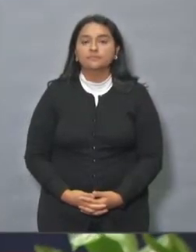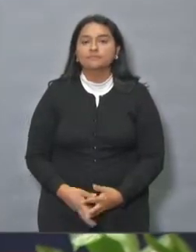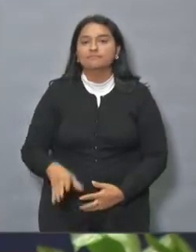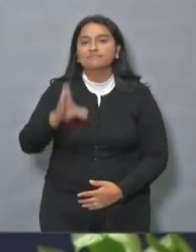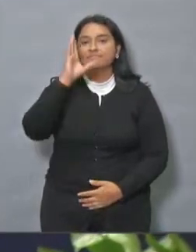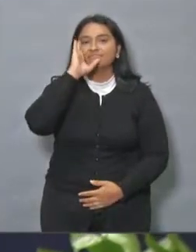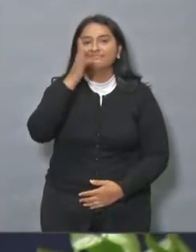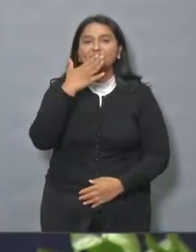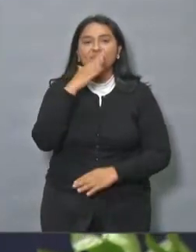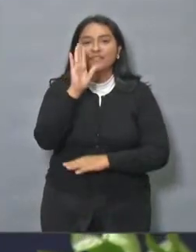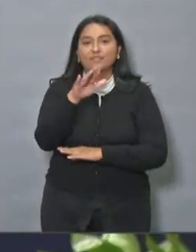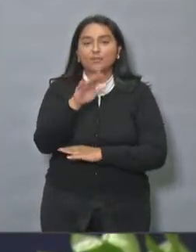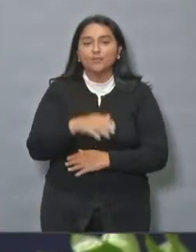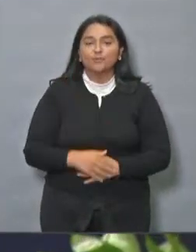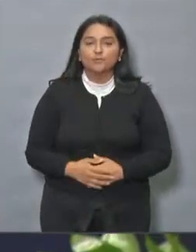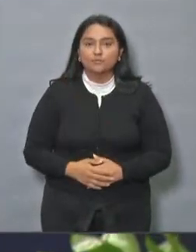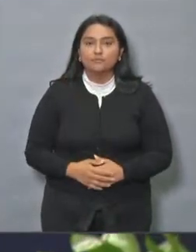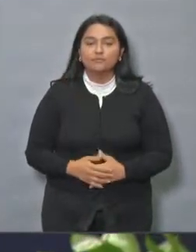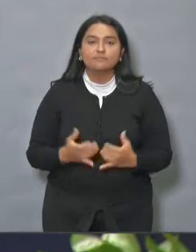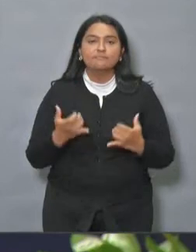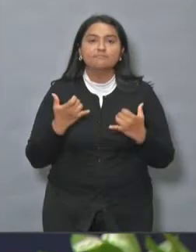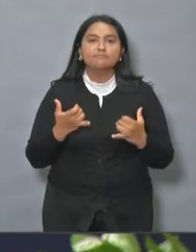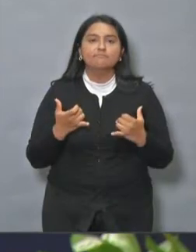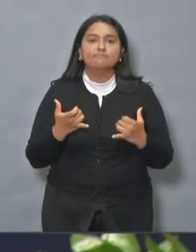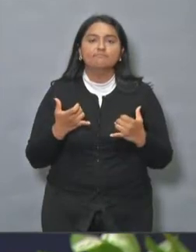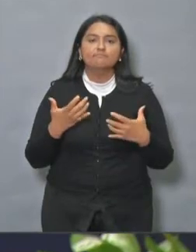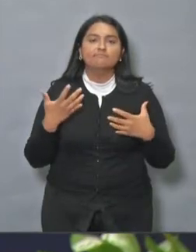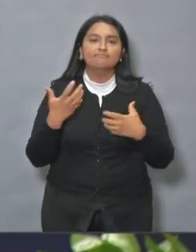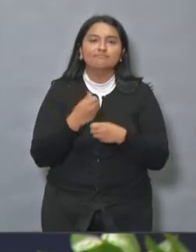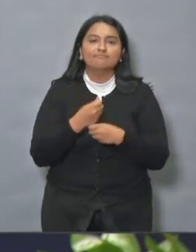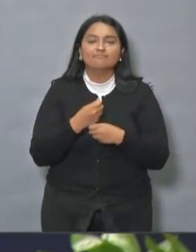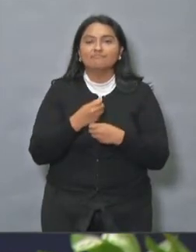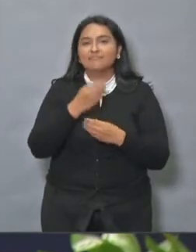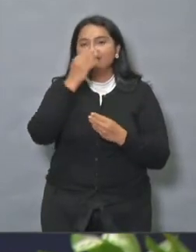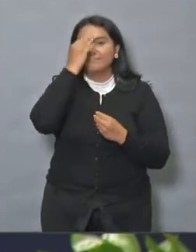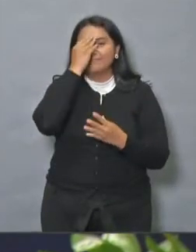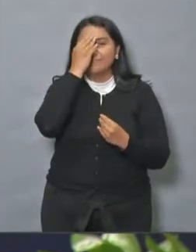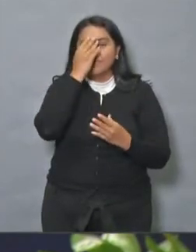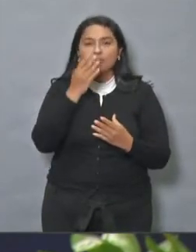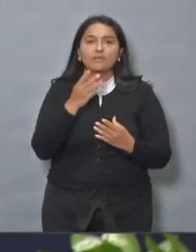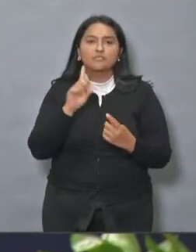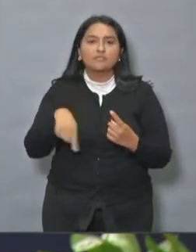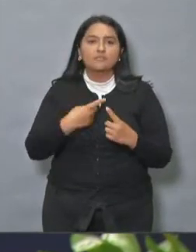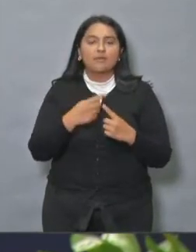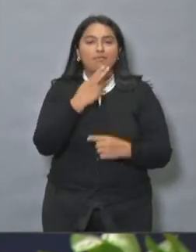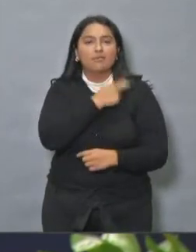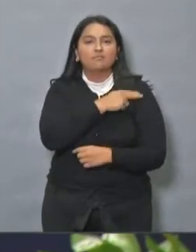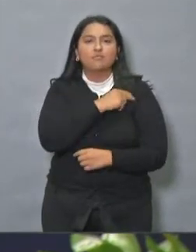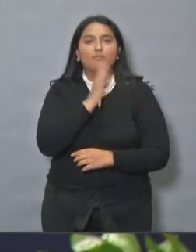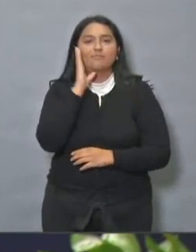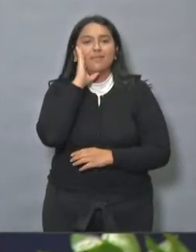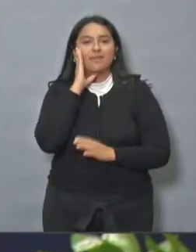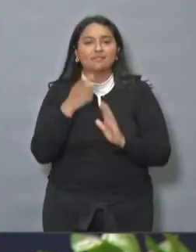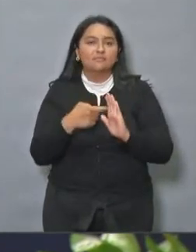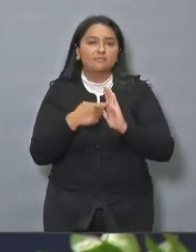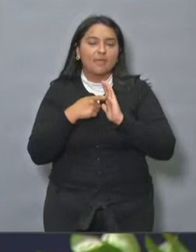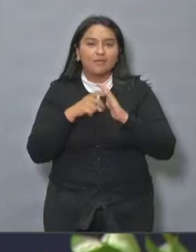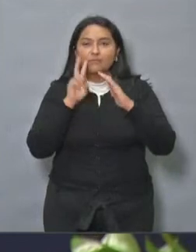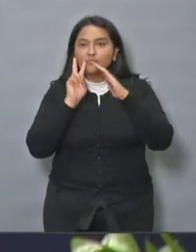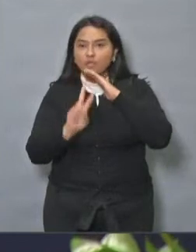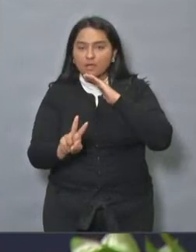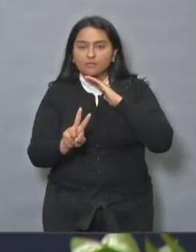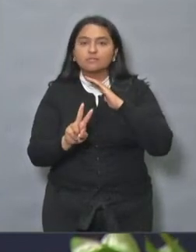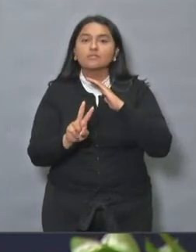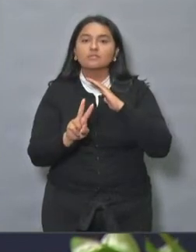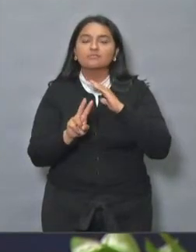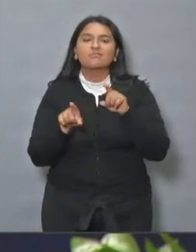Hi, good afternoon. Today, I will give a brief update on the hospital bed demand projection model. I will also provide some new estimates